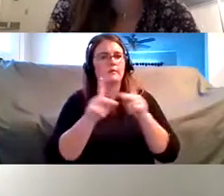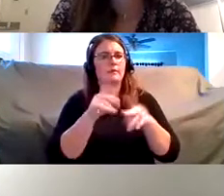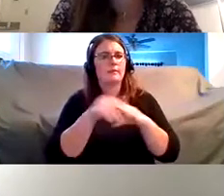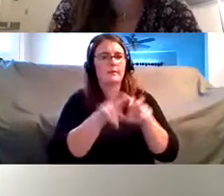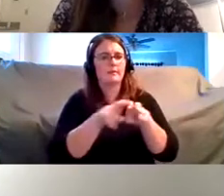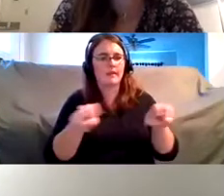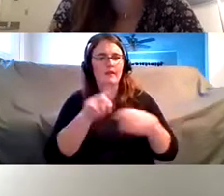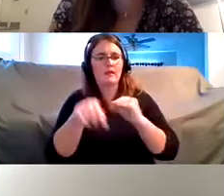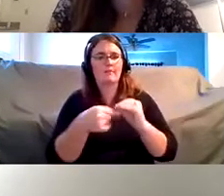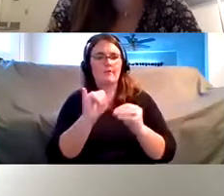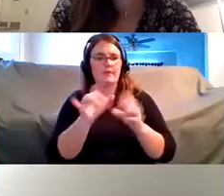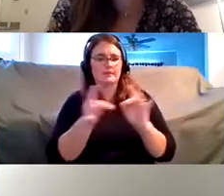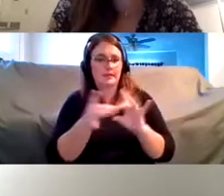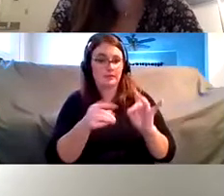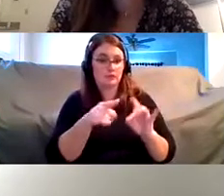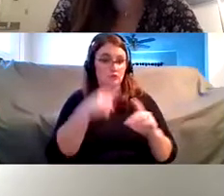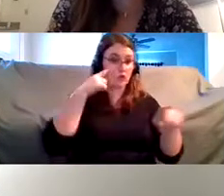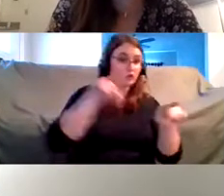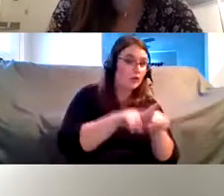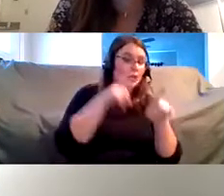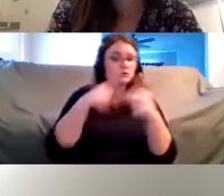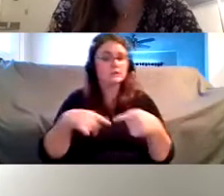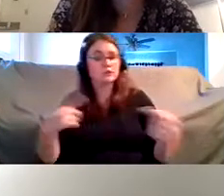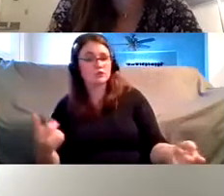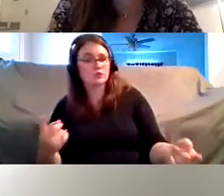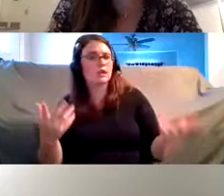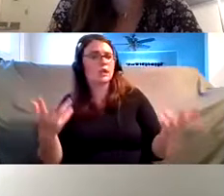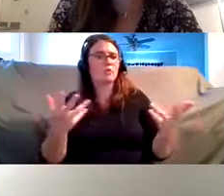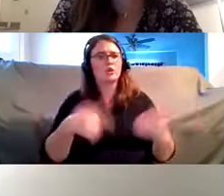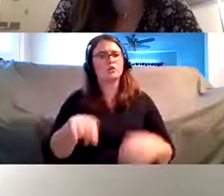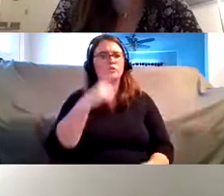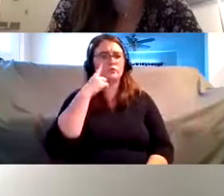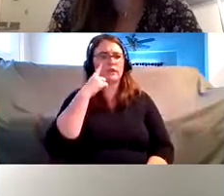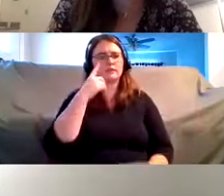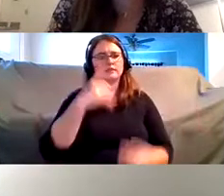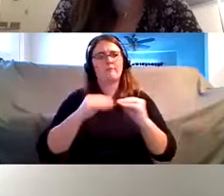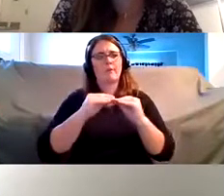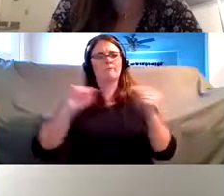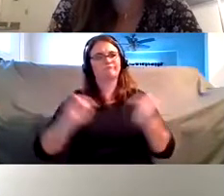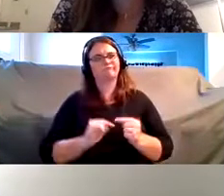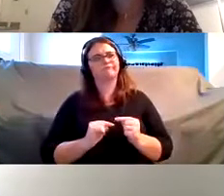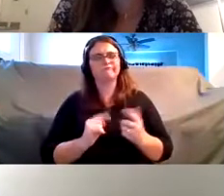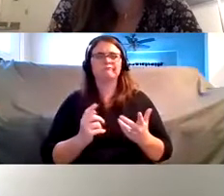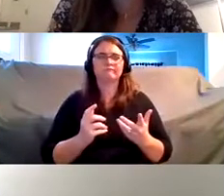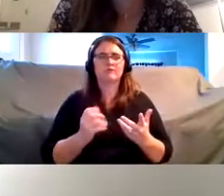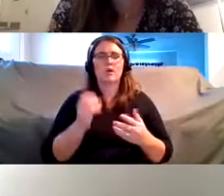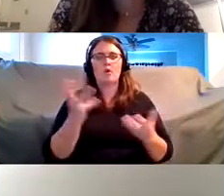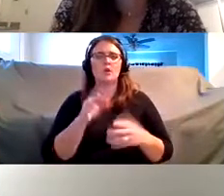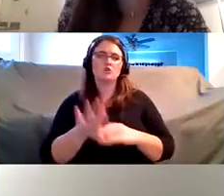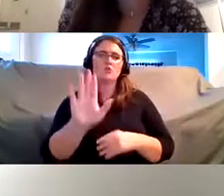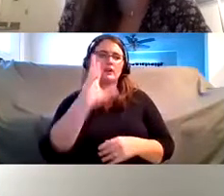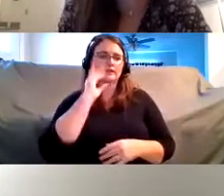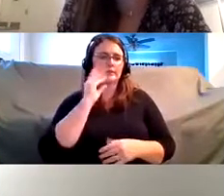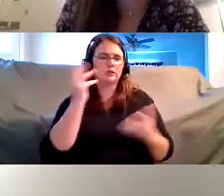Do you disagree? What do you tend to find more hurtful, or what have you found in your experience more hurtful?